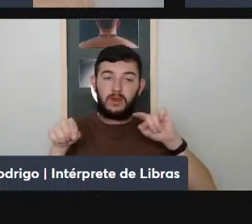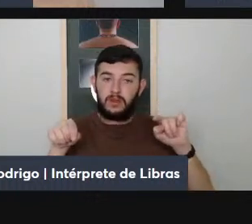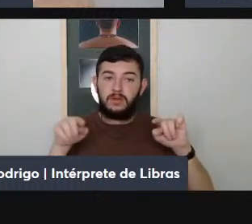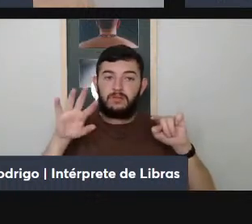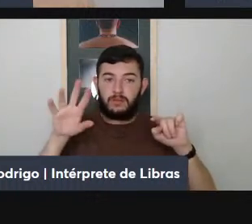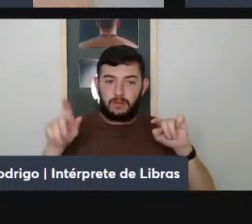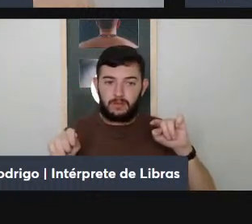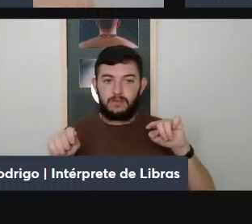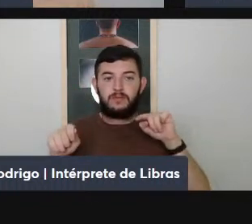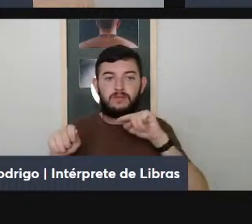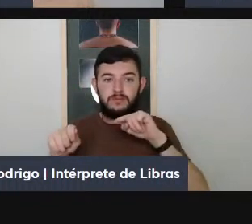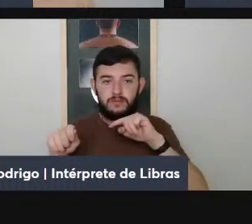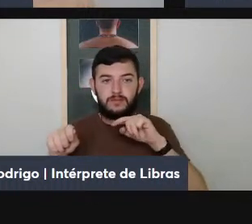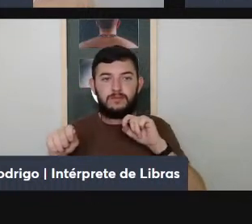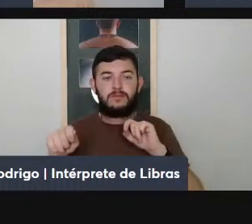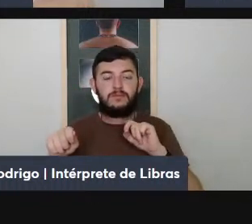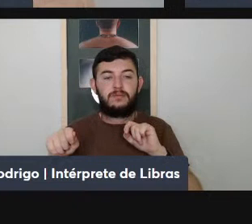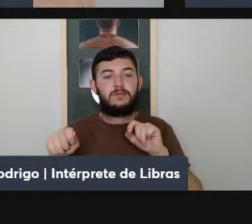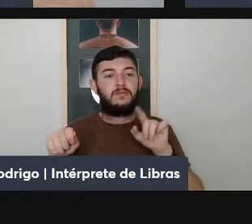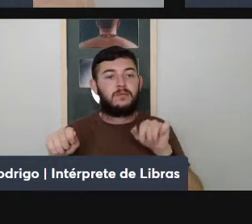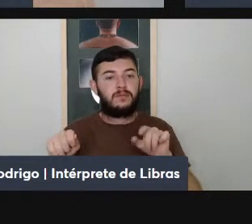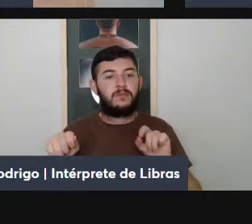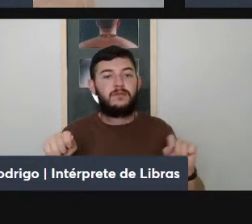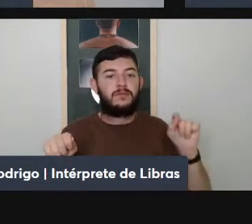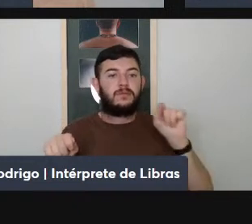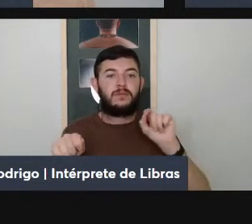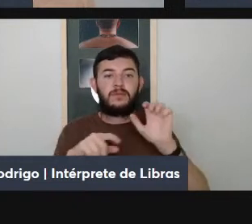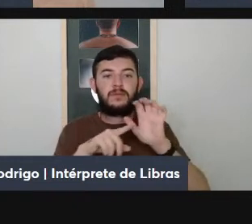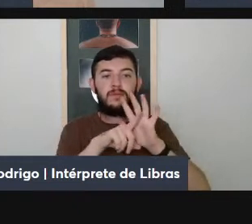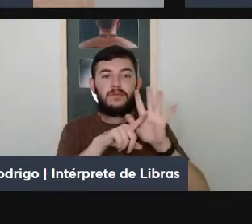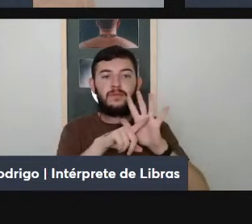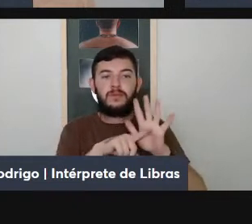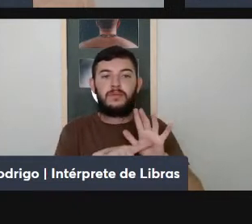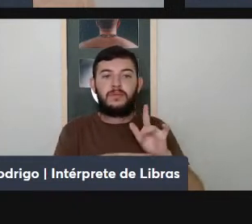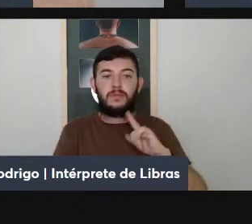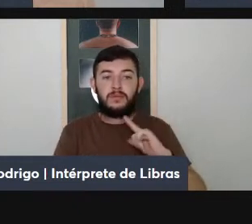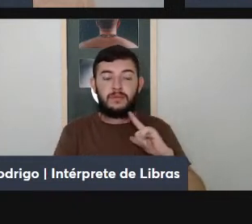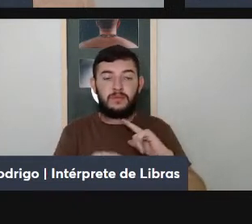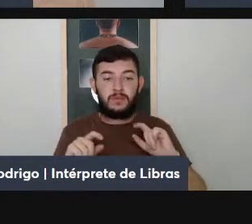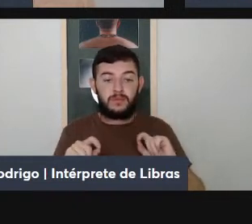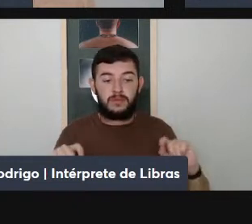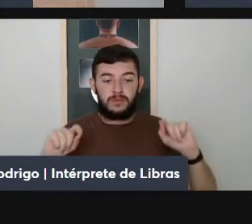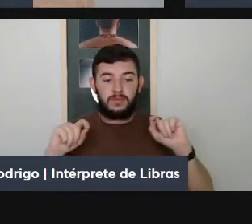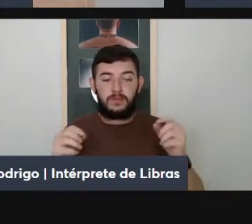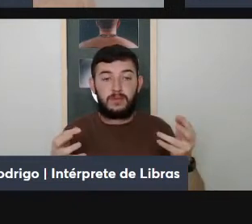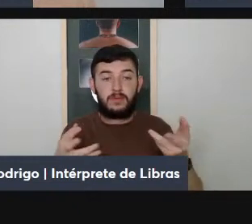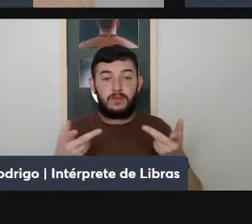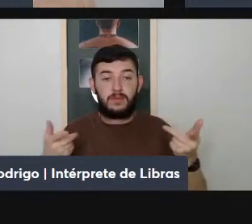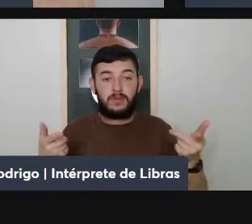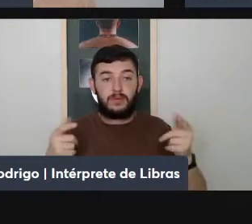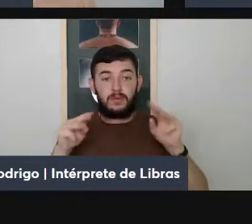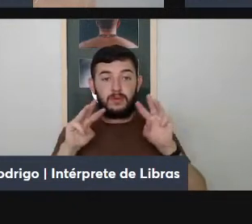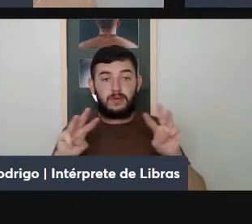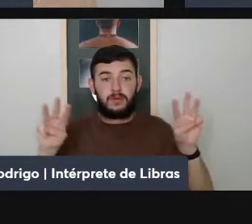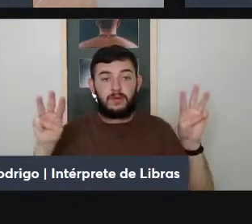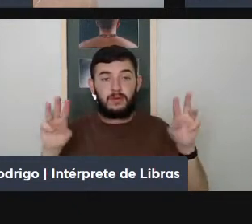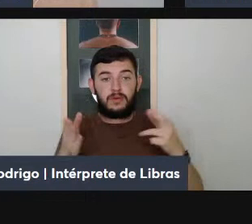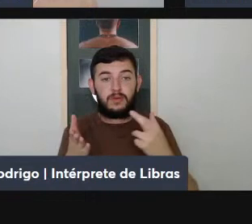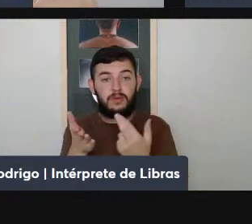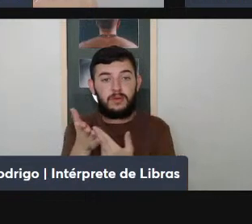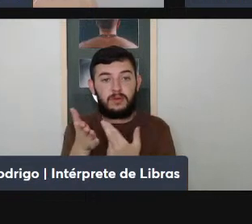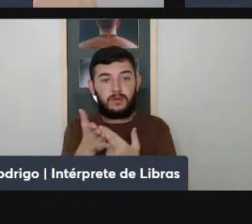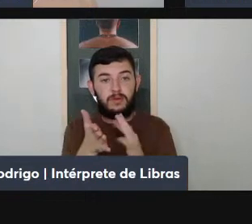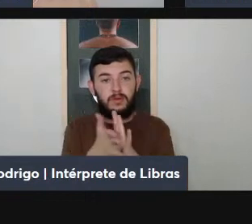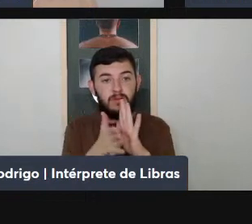Yeah, just okay. African. Um conselho africano geral de pesquisa que tem um excelente site e revista para publicação de